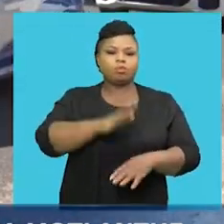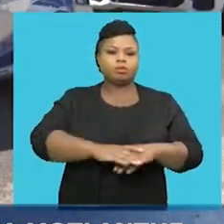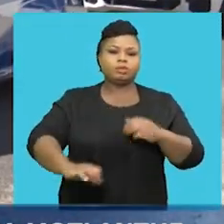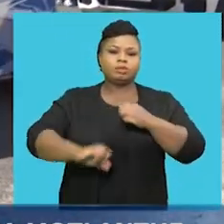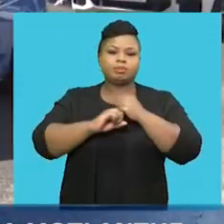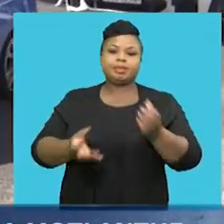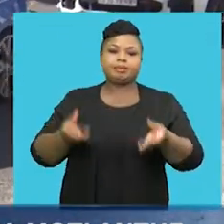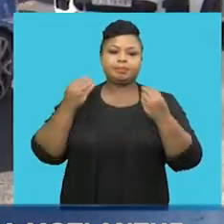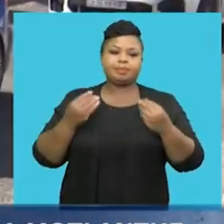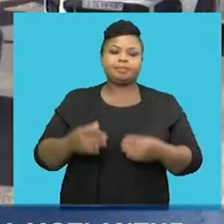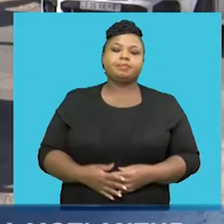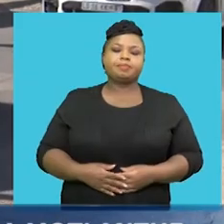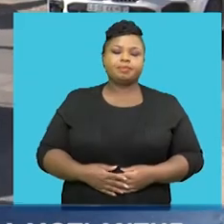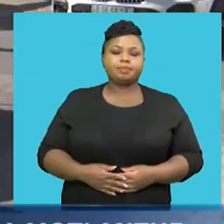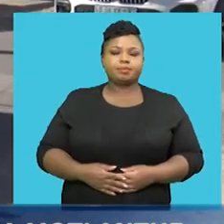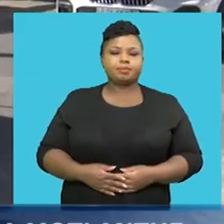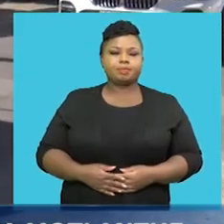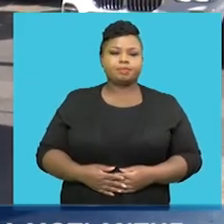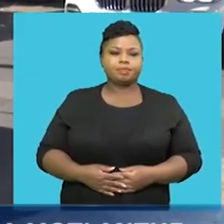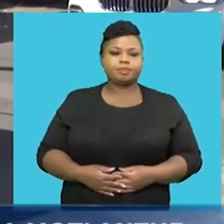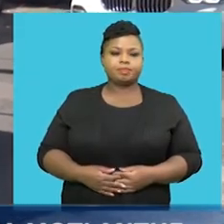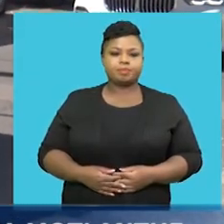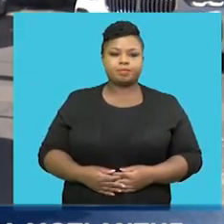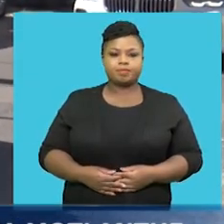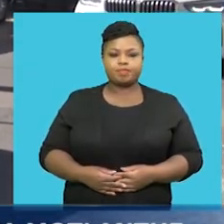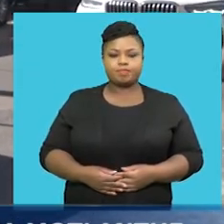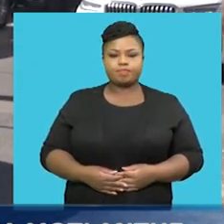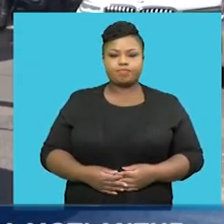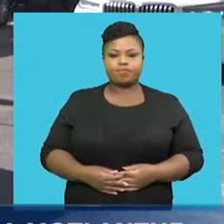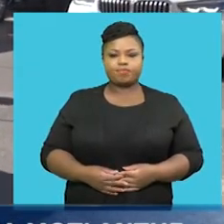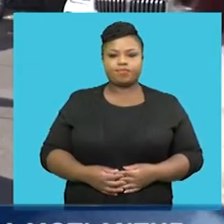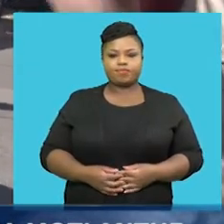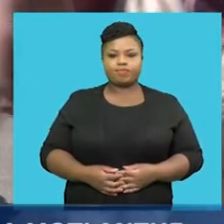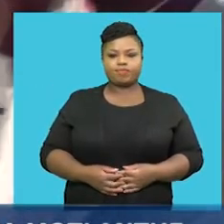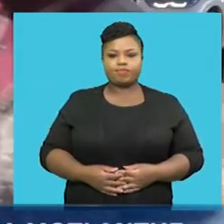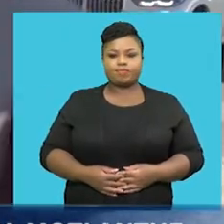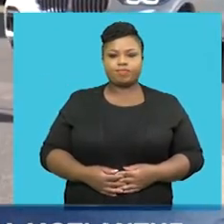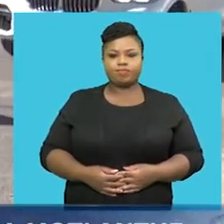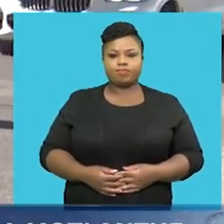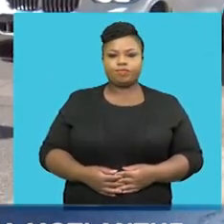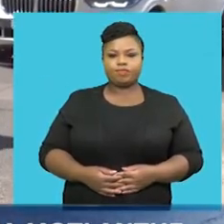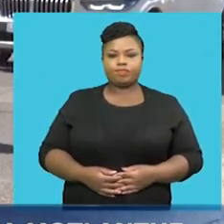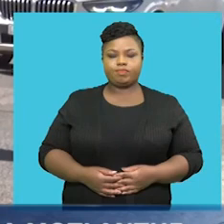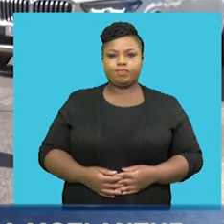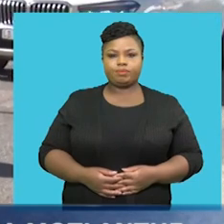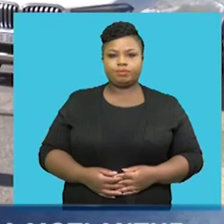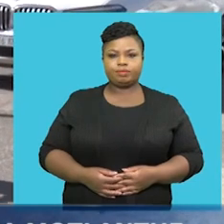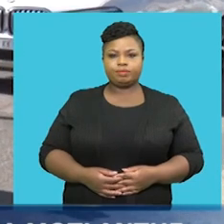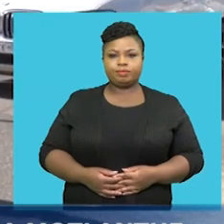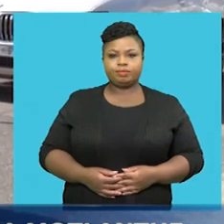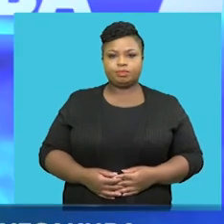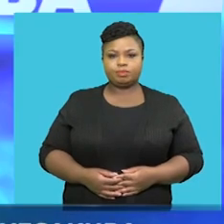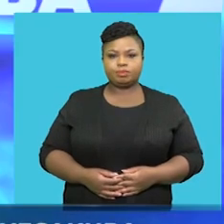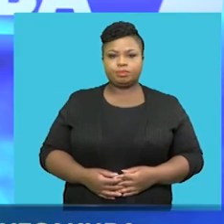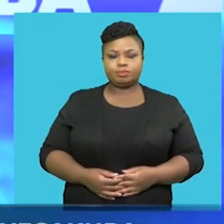ekuyeni kumhla omkhulu wovoto lukazwelonke. Kwiindaba zeSoweto TV, ndingunomzabalazo Mduka eDeep